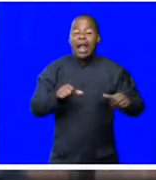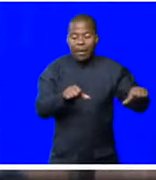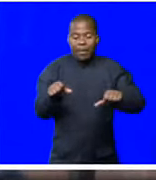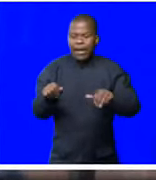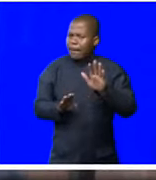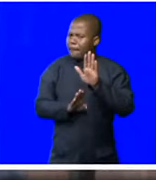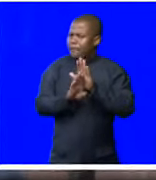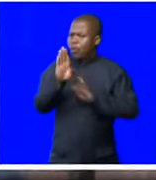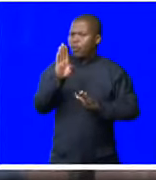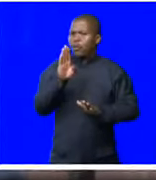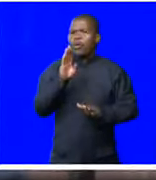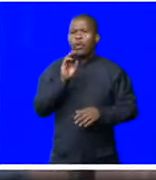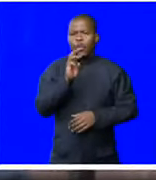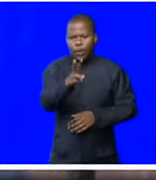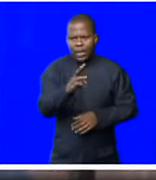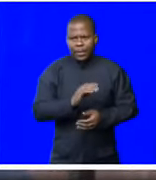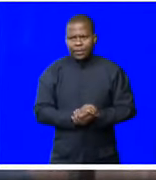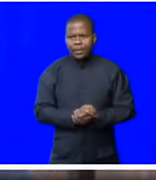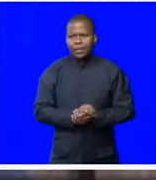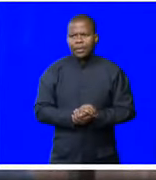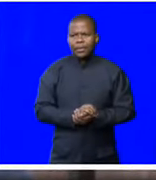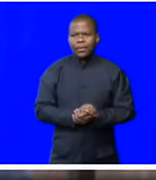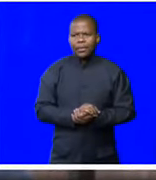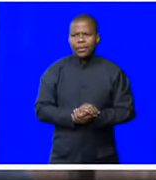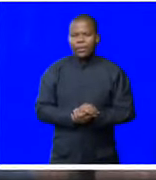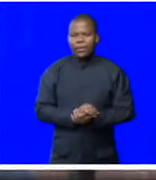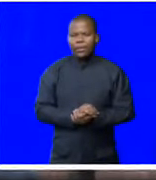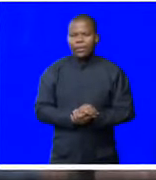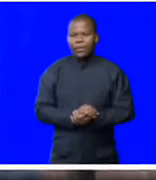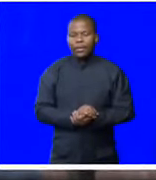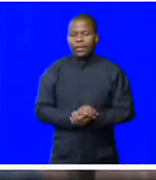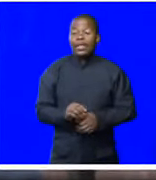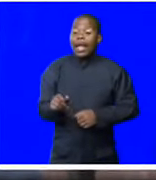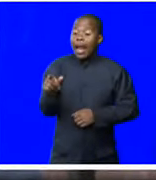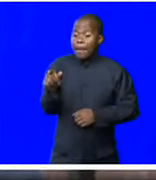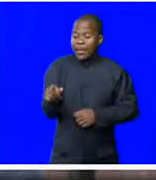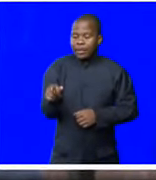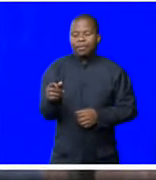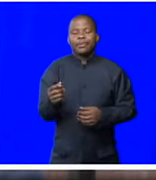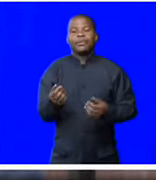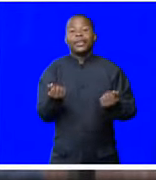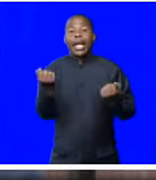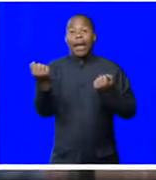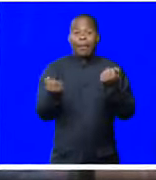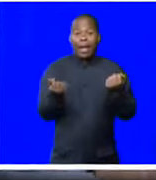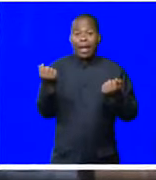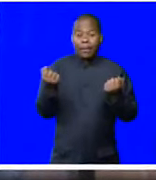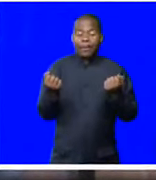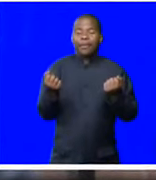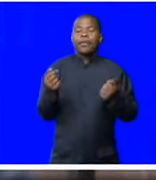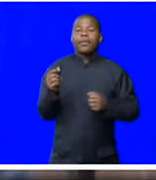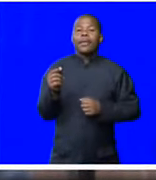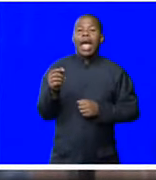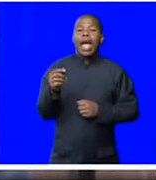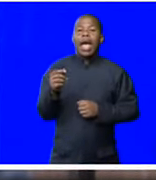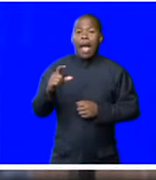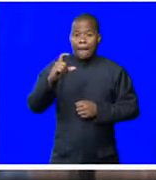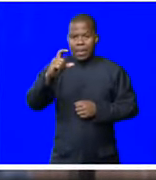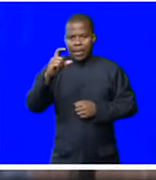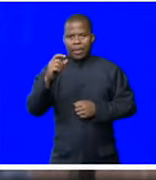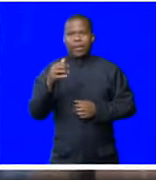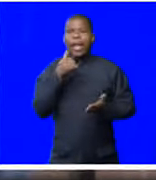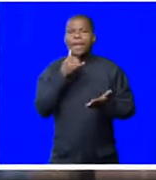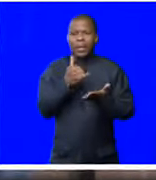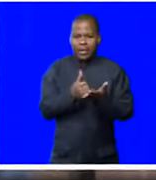ke singilala abaphethele lama drivers licenses. Ngiloko ukuthi ifunele let ukunikete